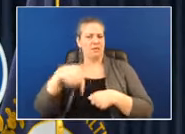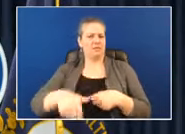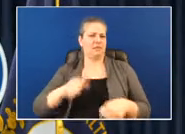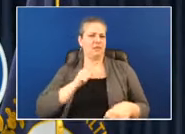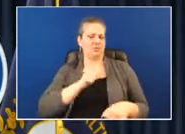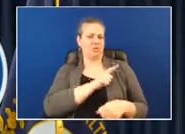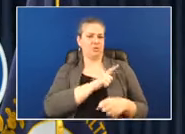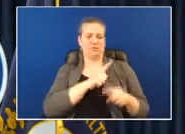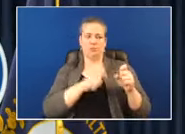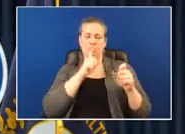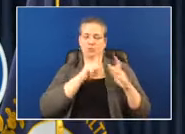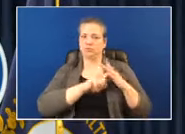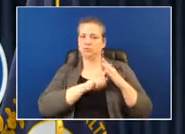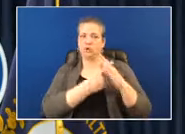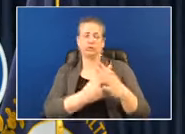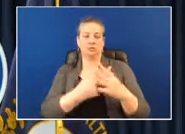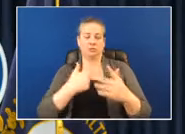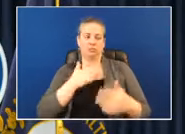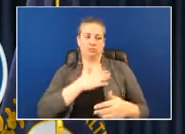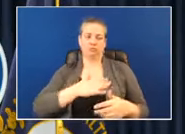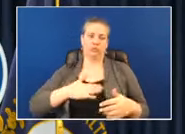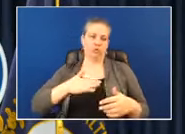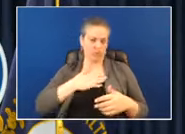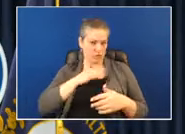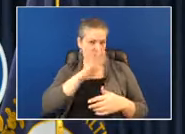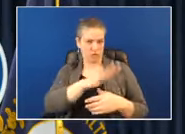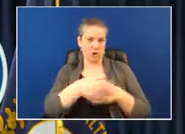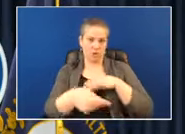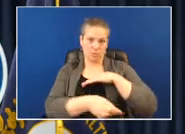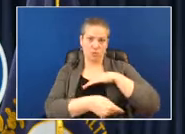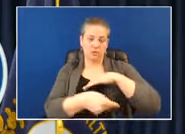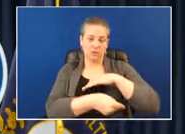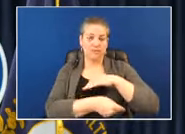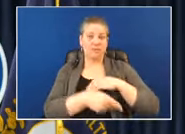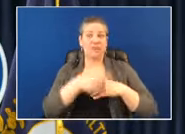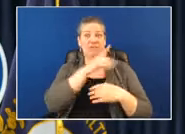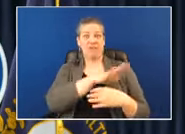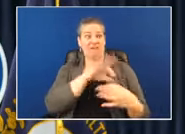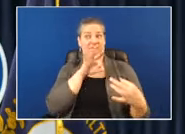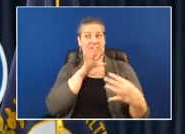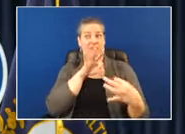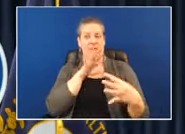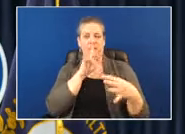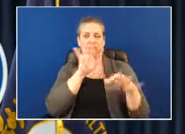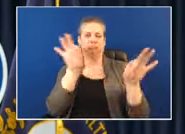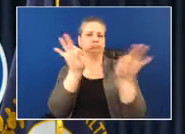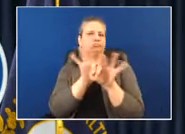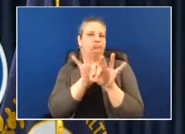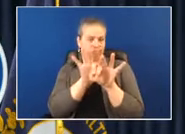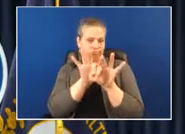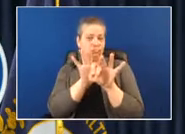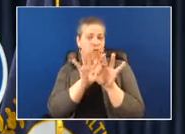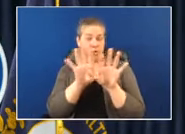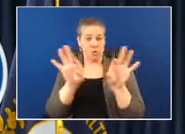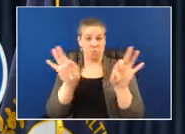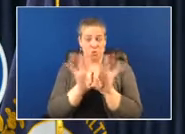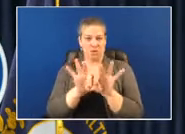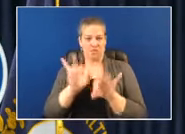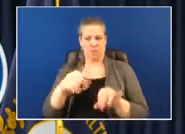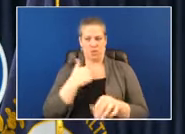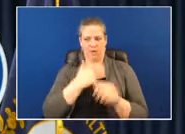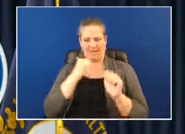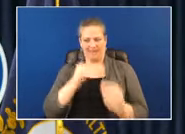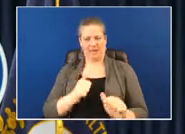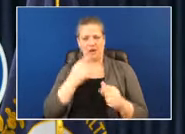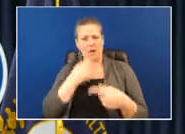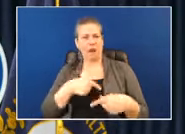one, and I appreciate their invaluable input. Their feedback was vital, and it was important that we were able to accomplish our goals with